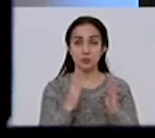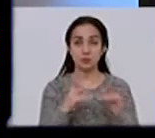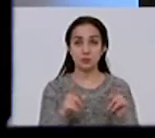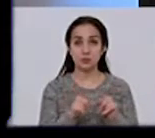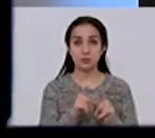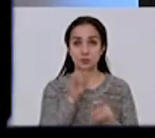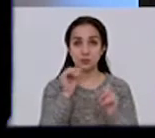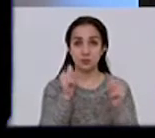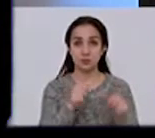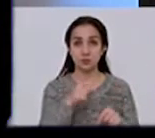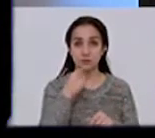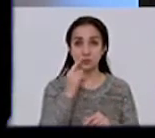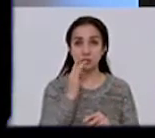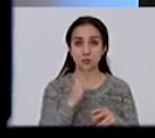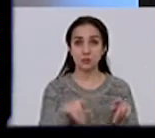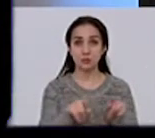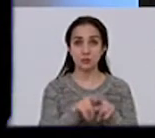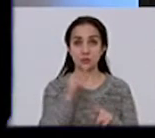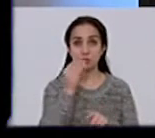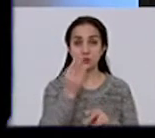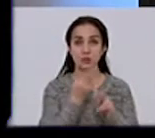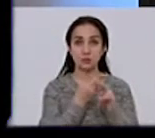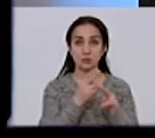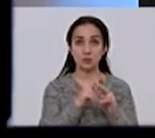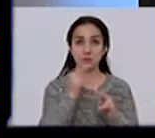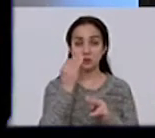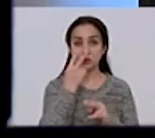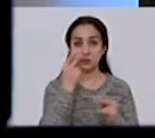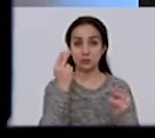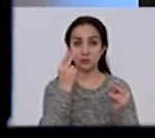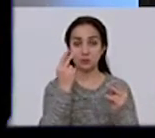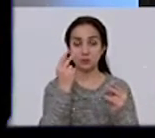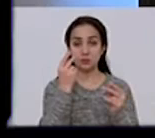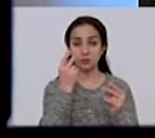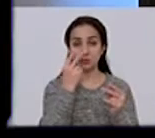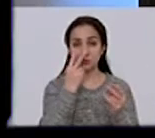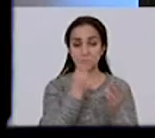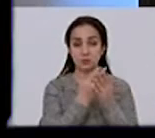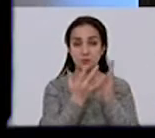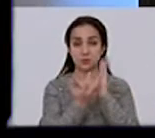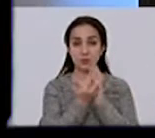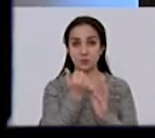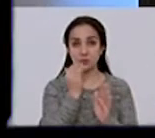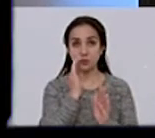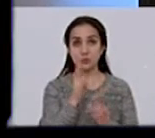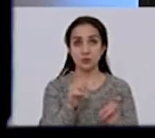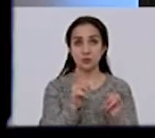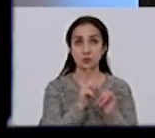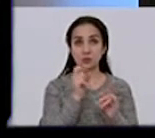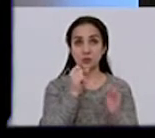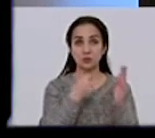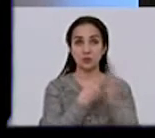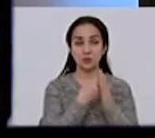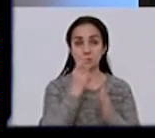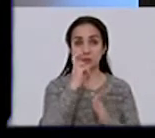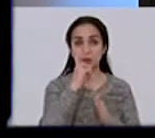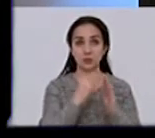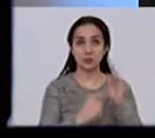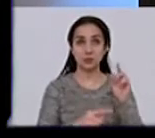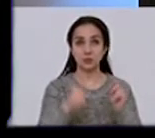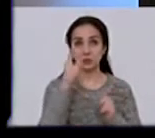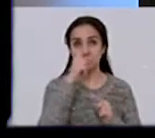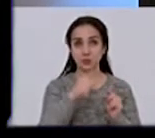formulasi deyiladi. Va uni quyidagi ko'rinishda qabul qilamiz. Demak, a dan b gacha